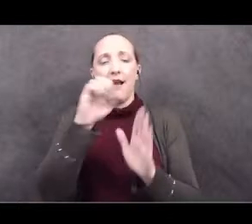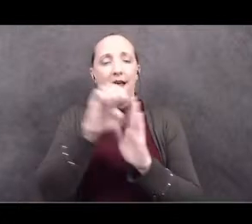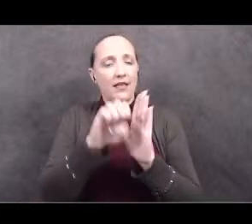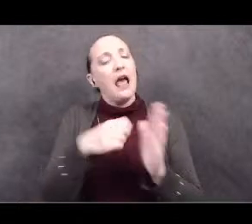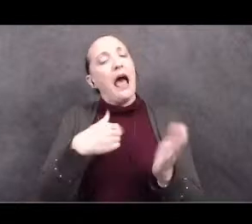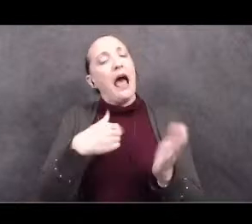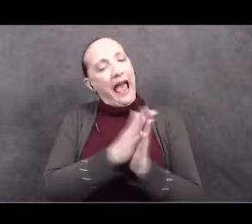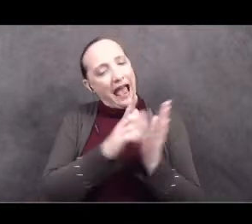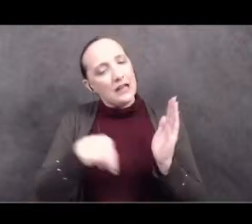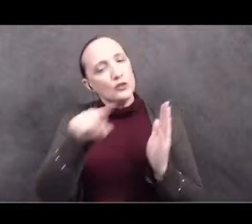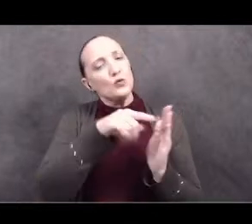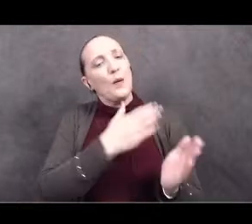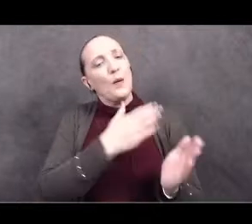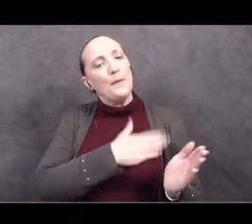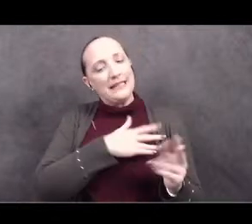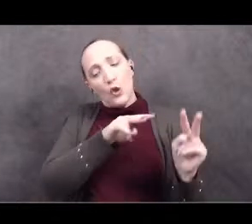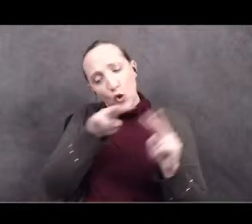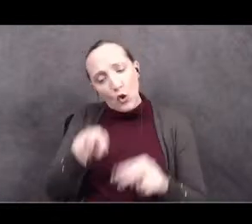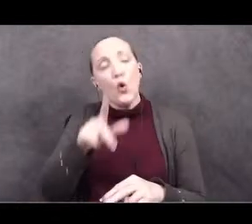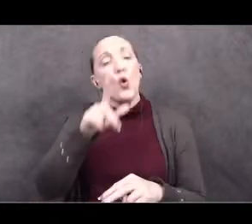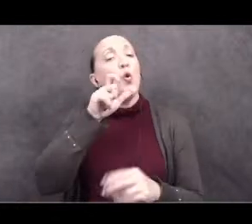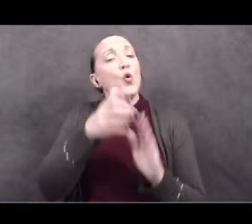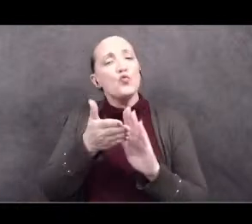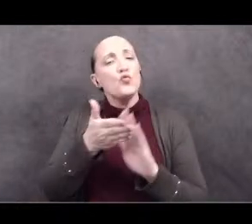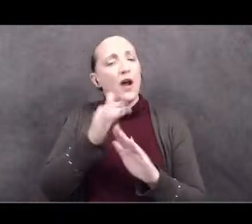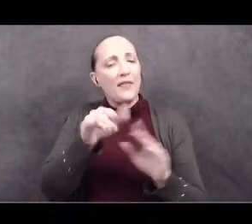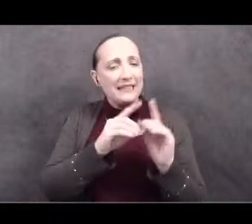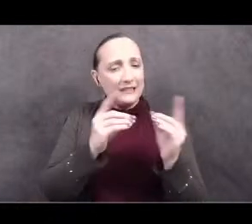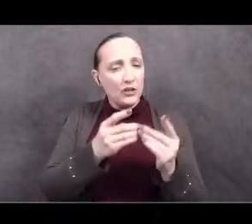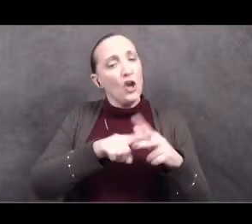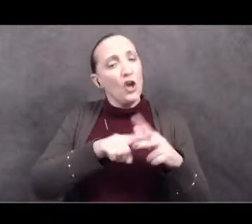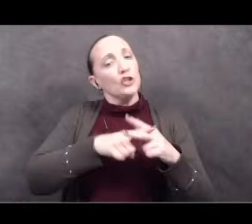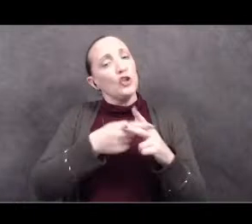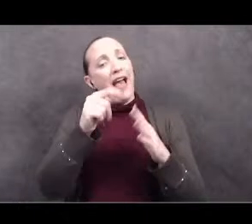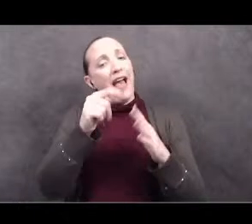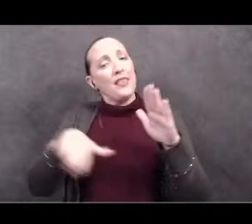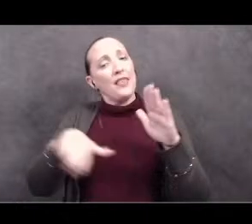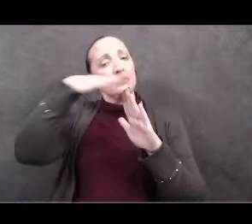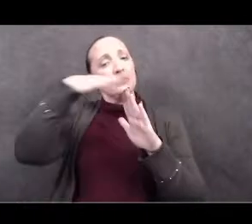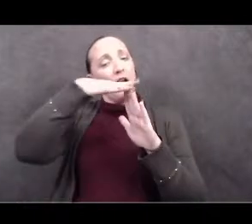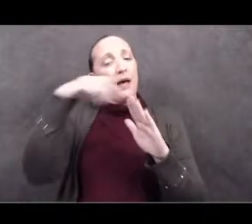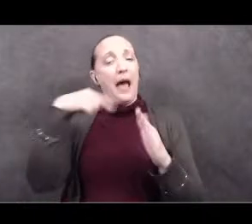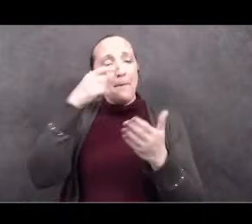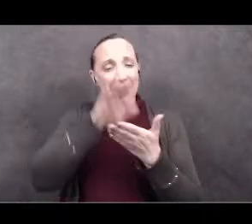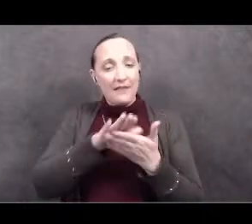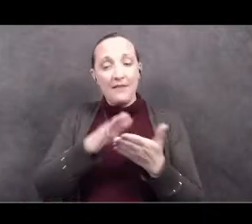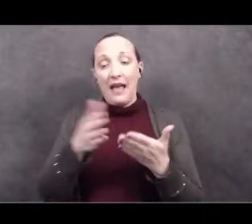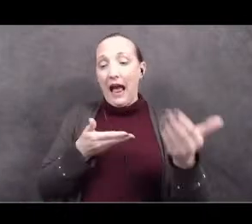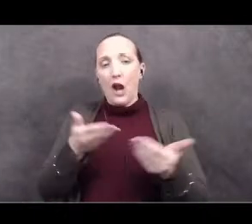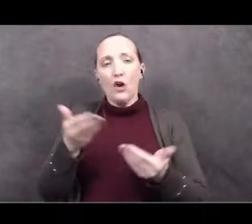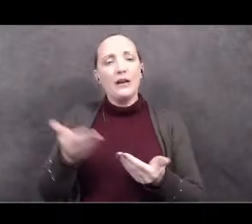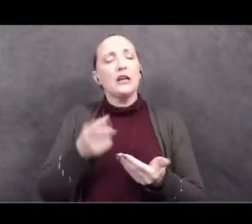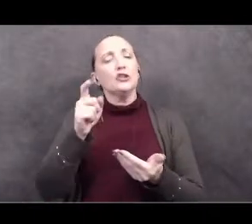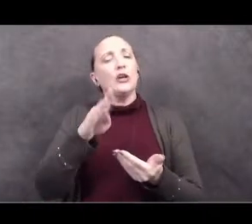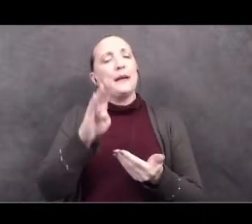running your District it starts at the top I believe the hiring should be done by a committee consisting of different personnel and not security